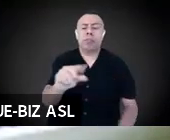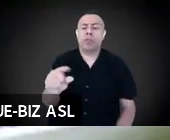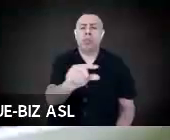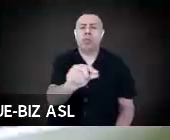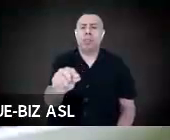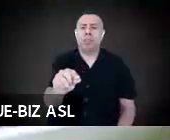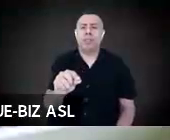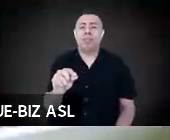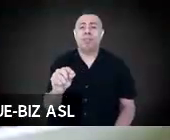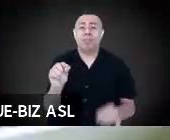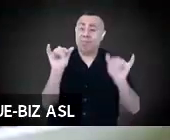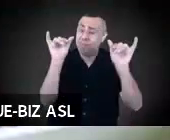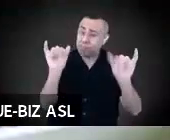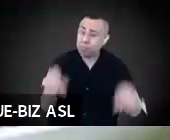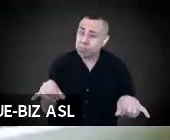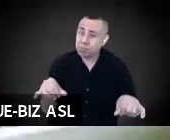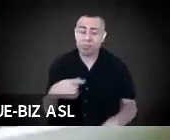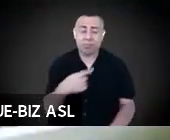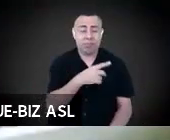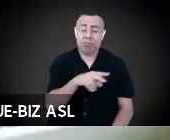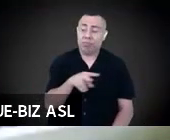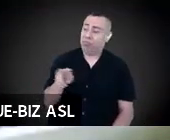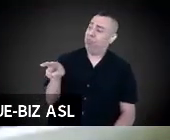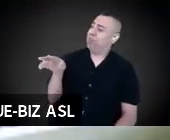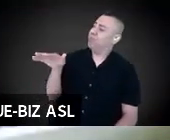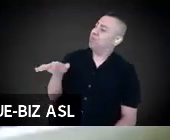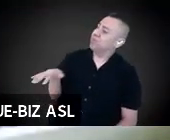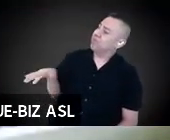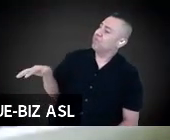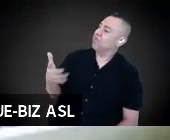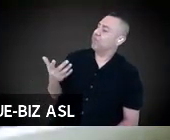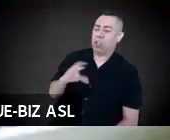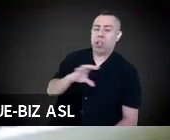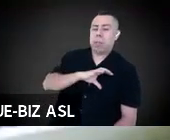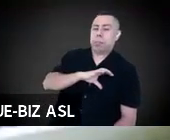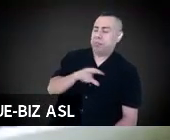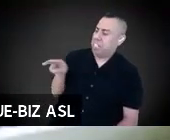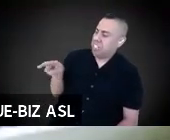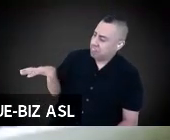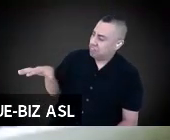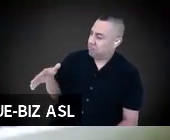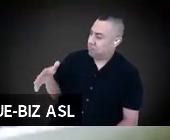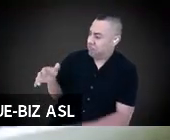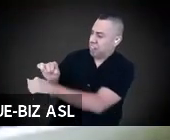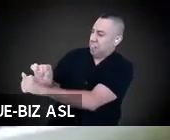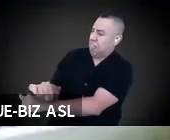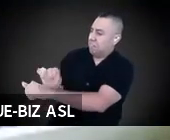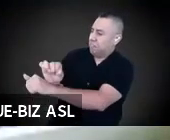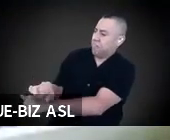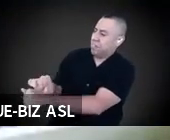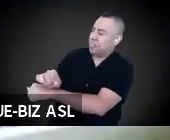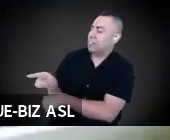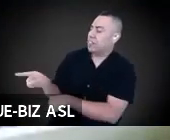slaves, as free labor, as individuals that can be controlled by them.